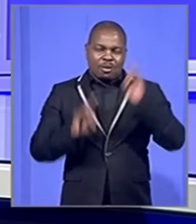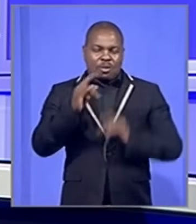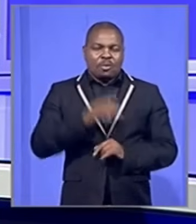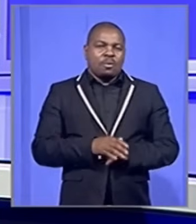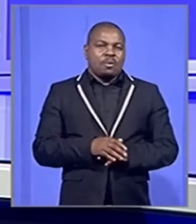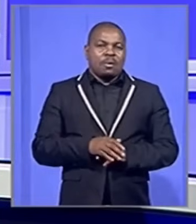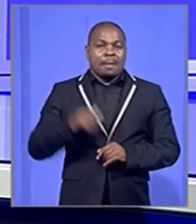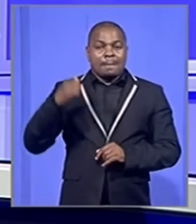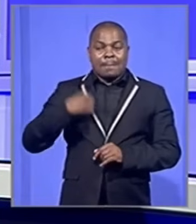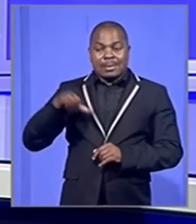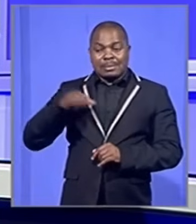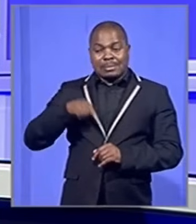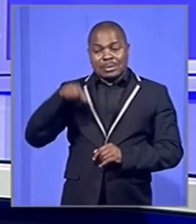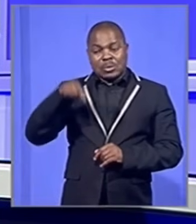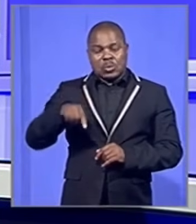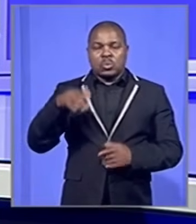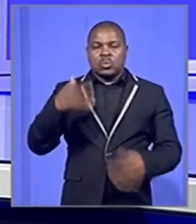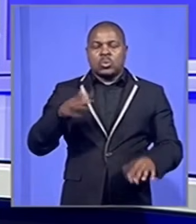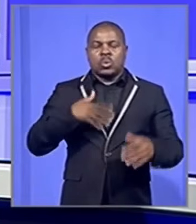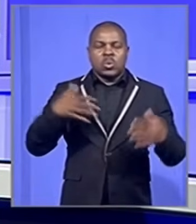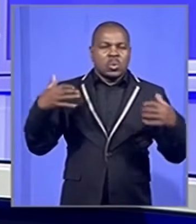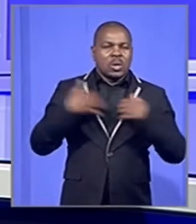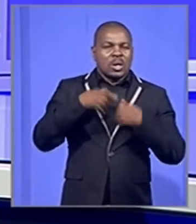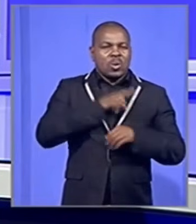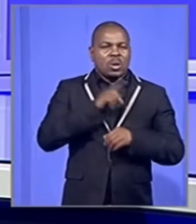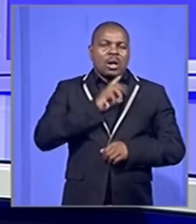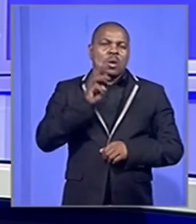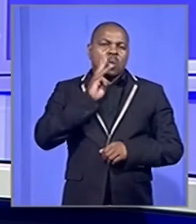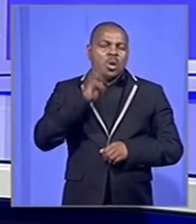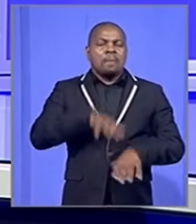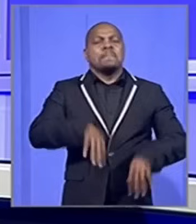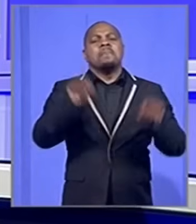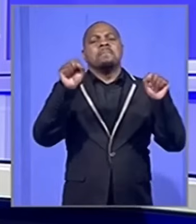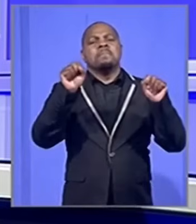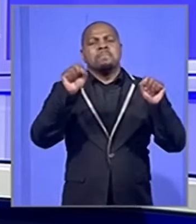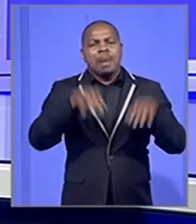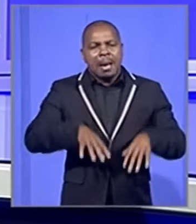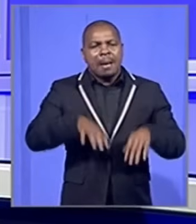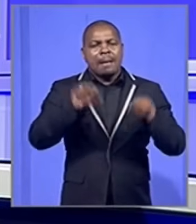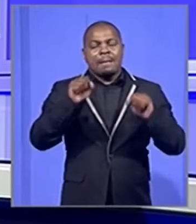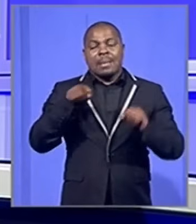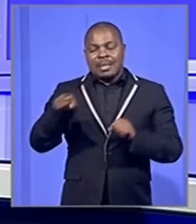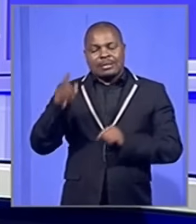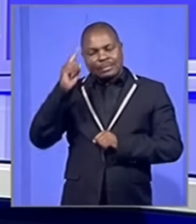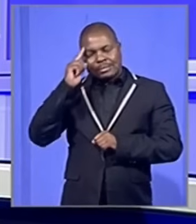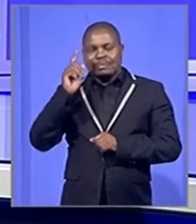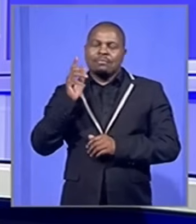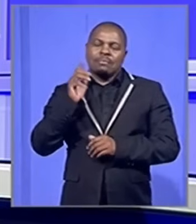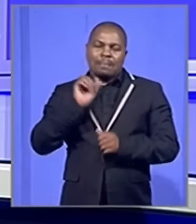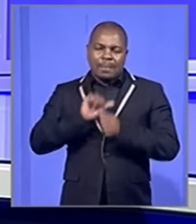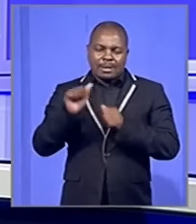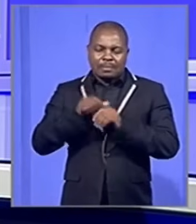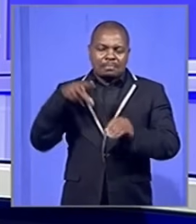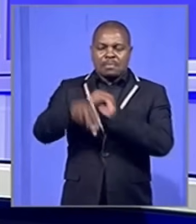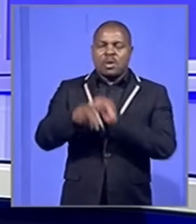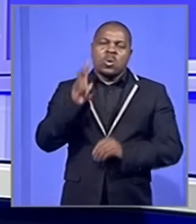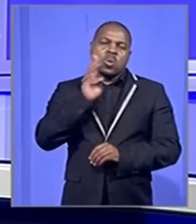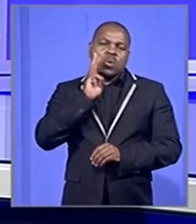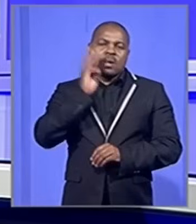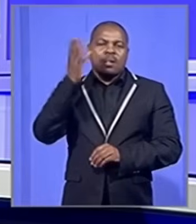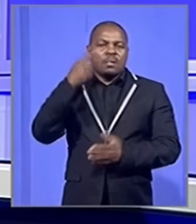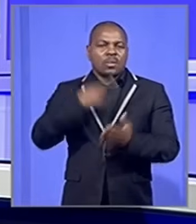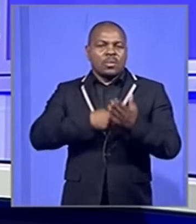la selegae leo le bego le tlaišwa ke go kgaoga ga metse ka mehla le thomile go tswalela metse go sa rulaganywa beke ya go feta